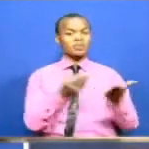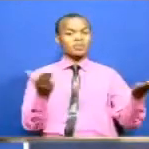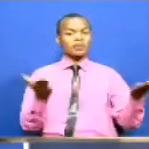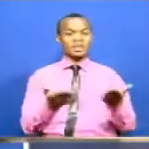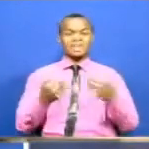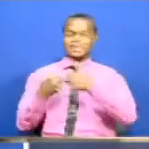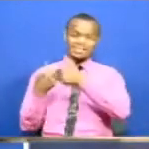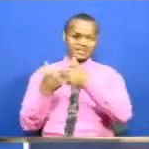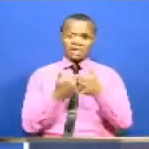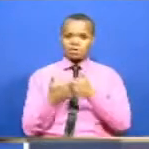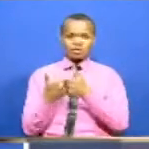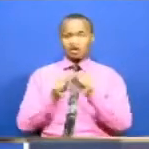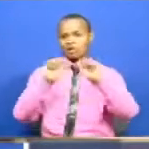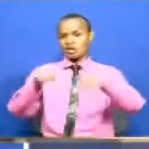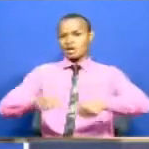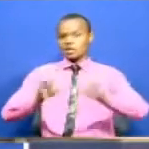struggling.